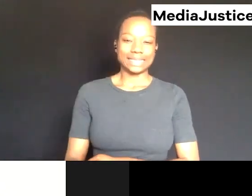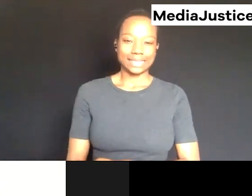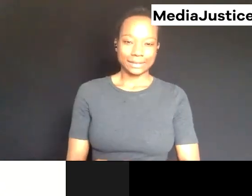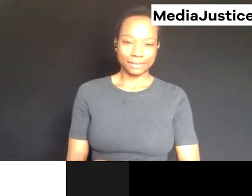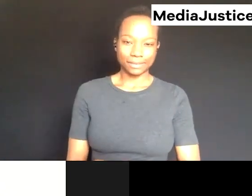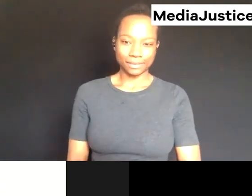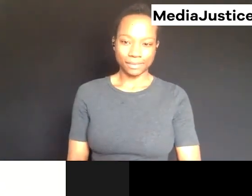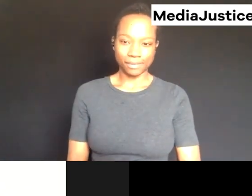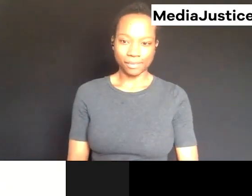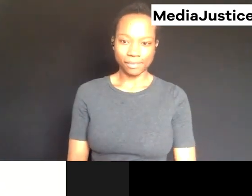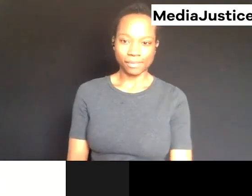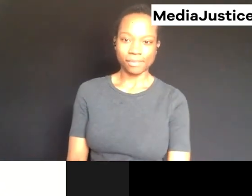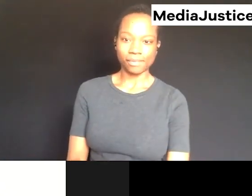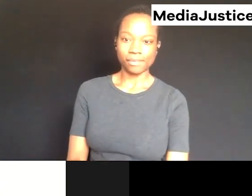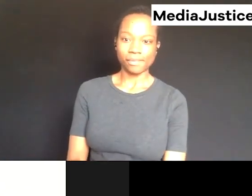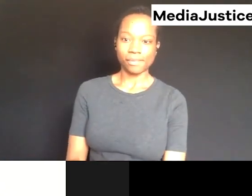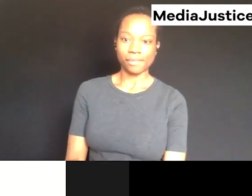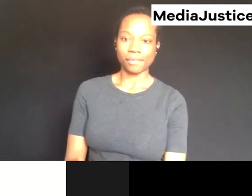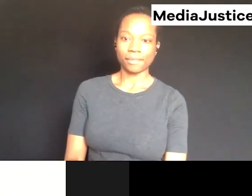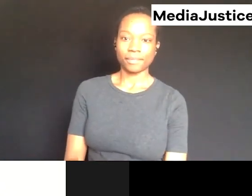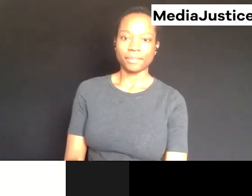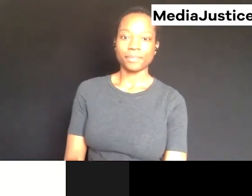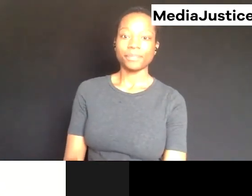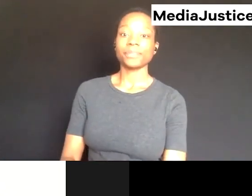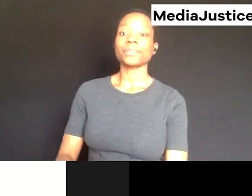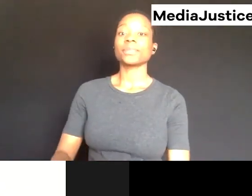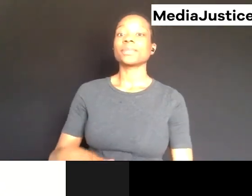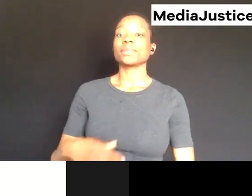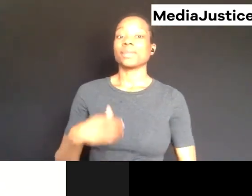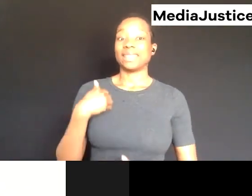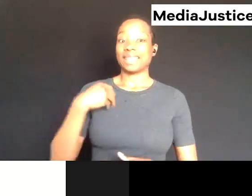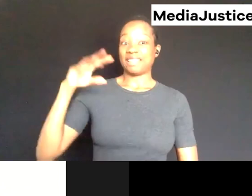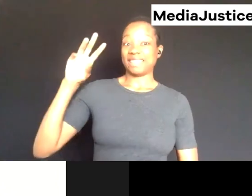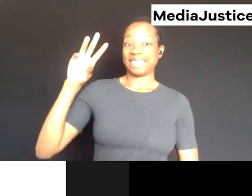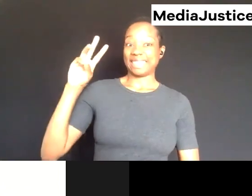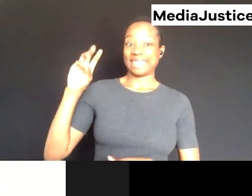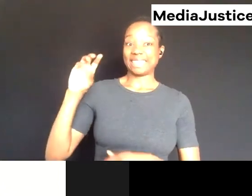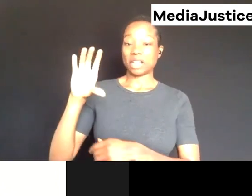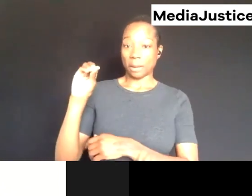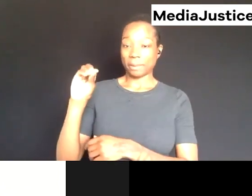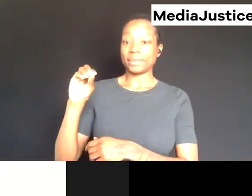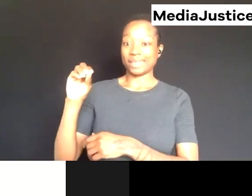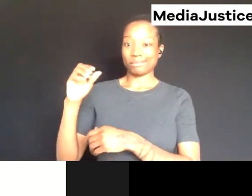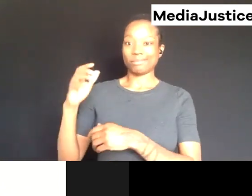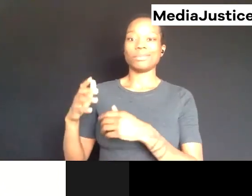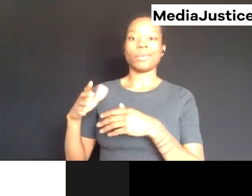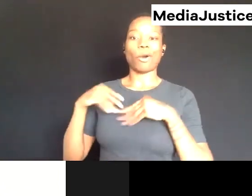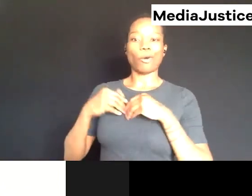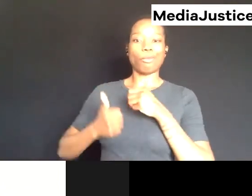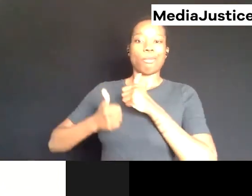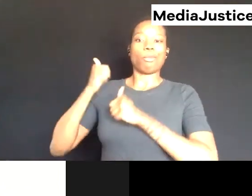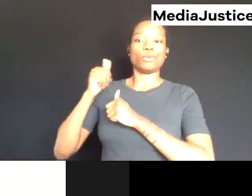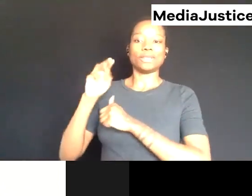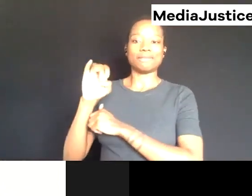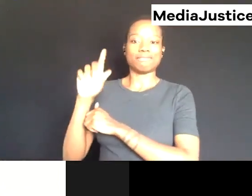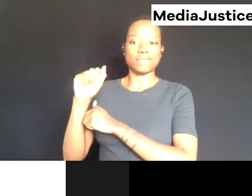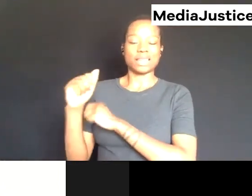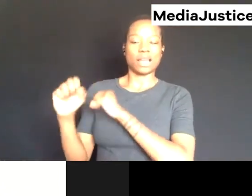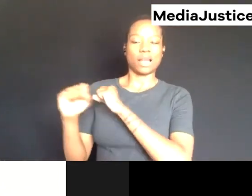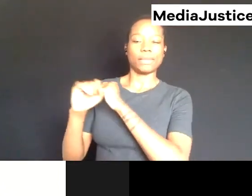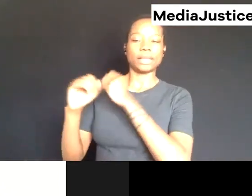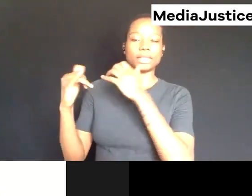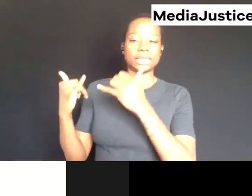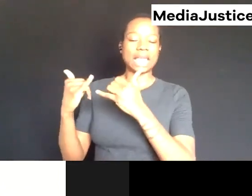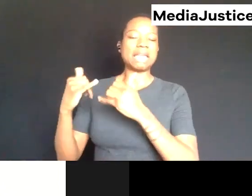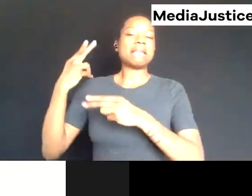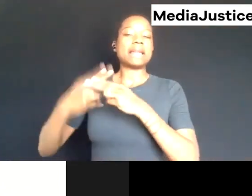Name one of the 6 companies that owns the vast majority of media today. And I've put, you can basically put in an answer